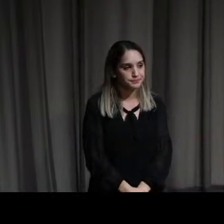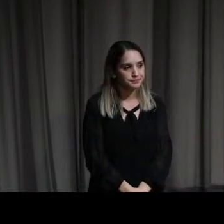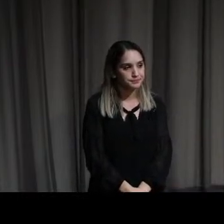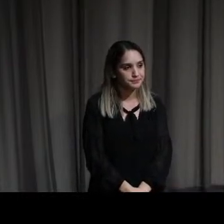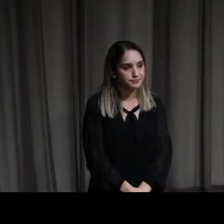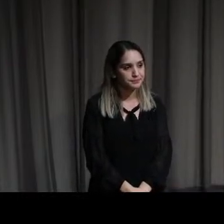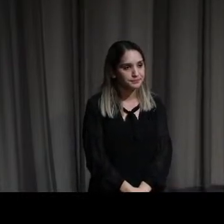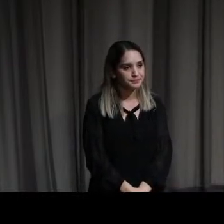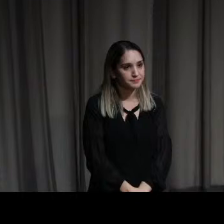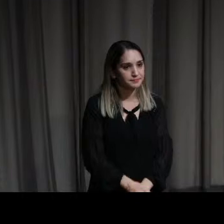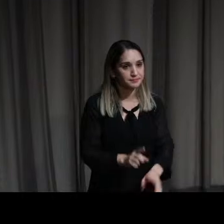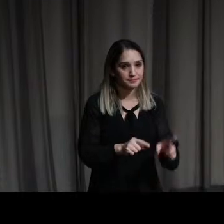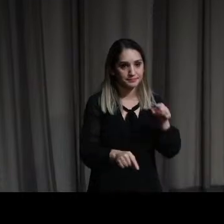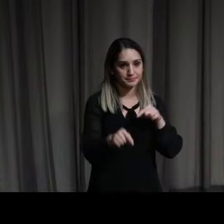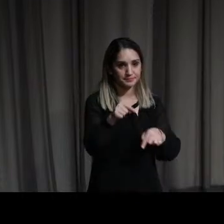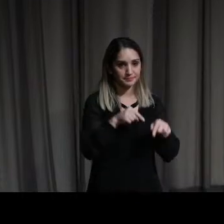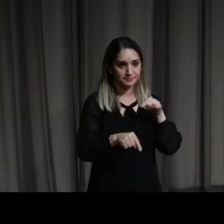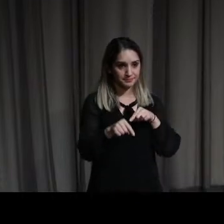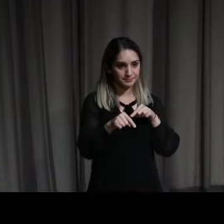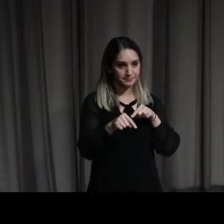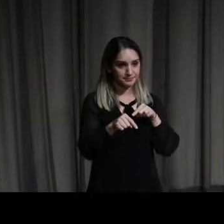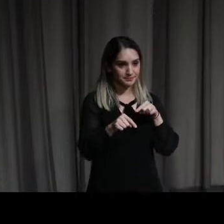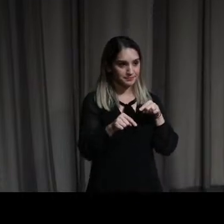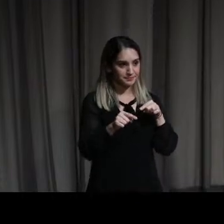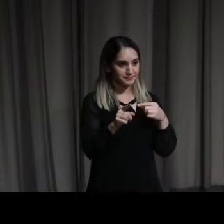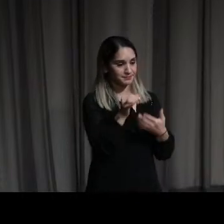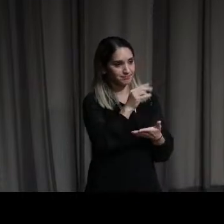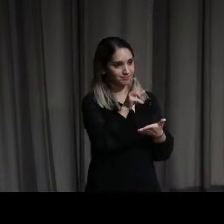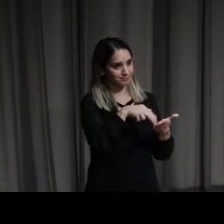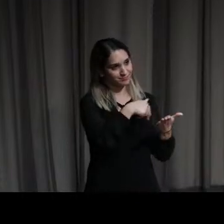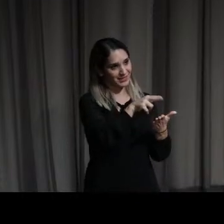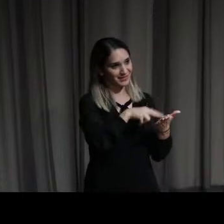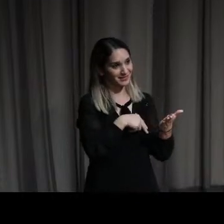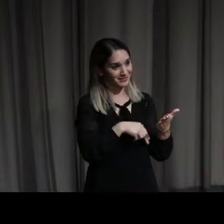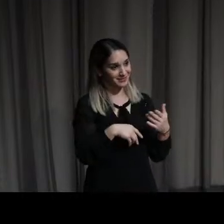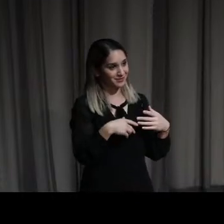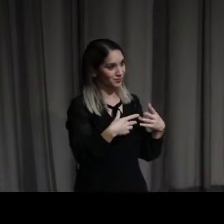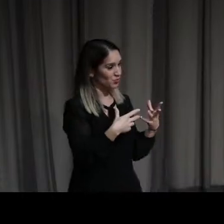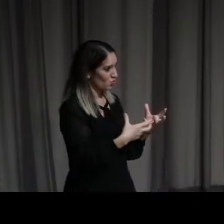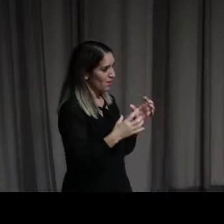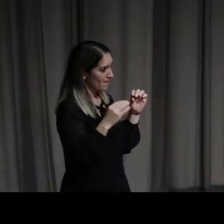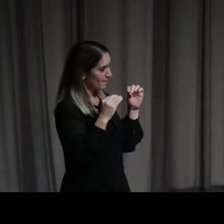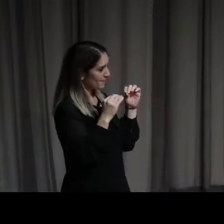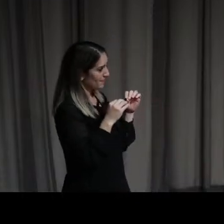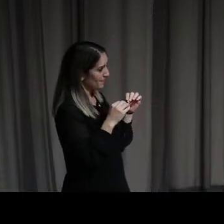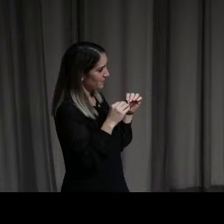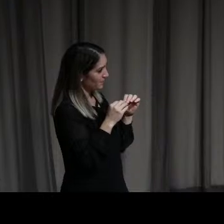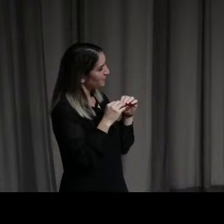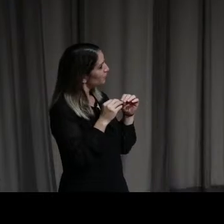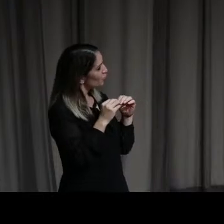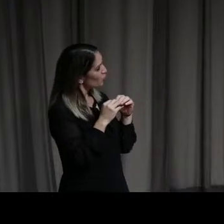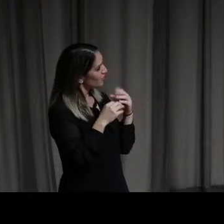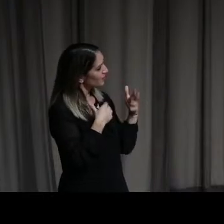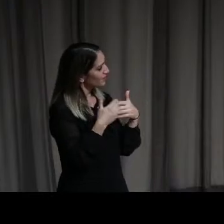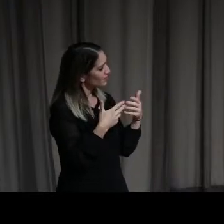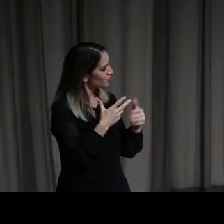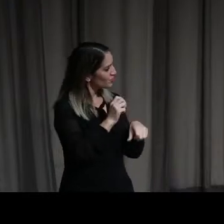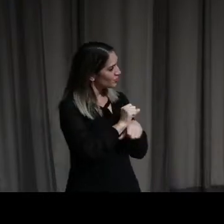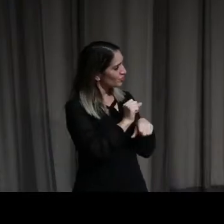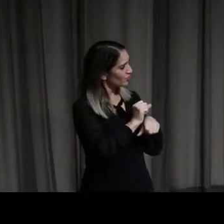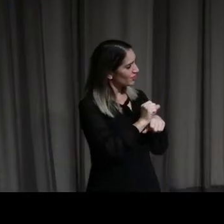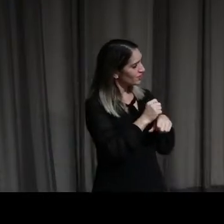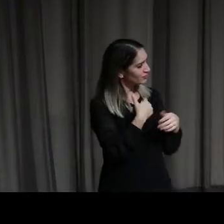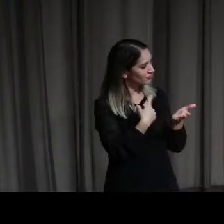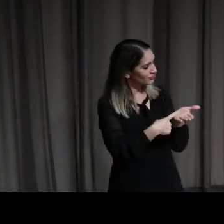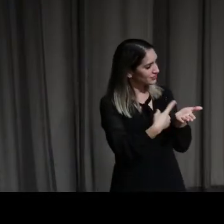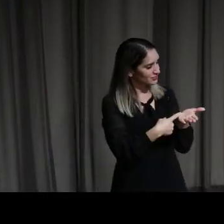That takes us right back to painting. It does. Do you want to have the last word? No, I just don't want to